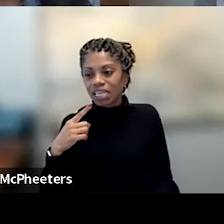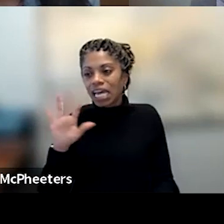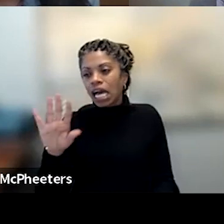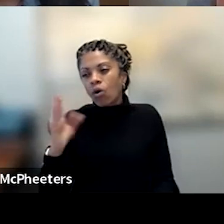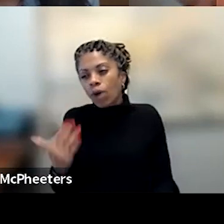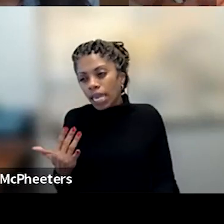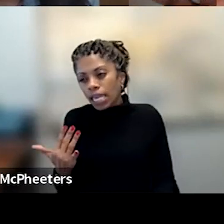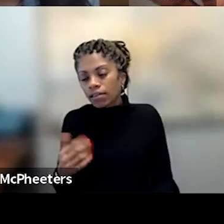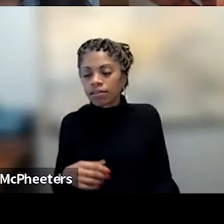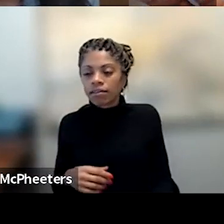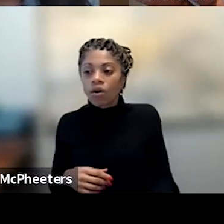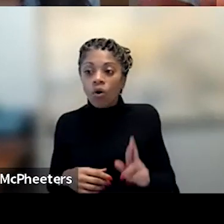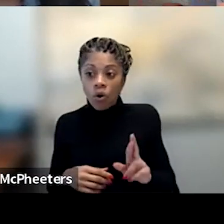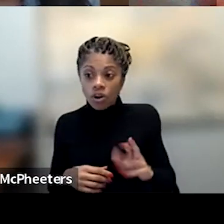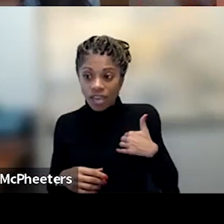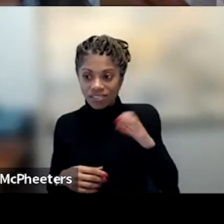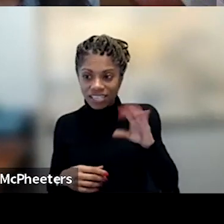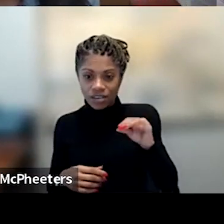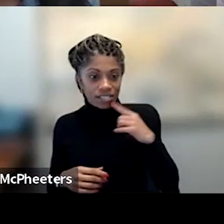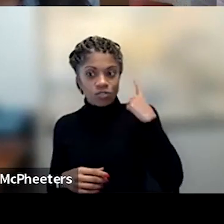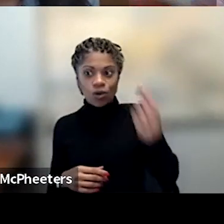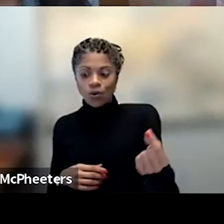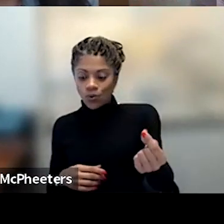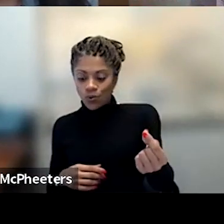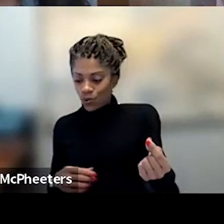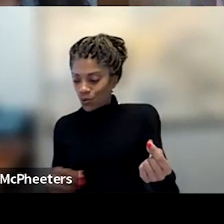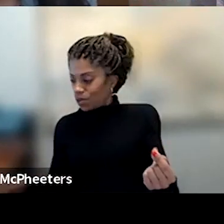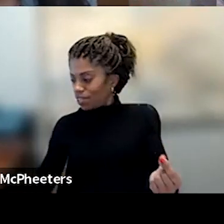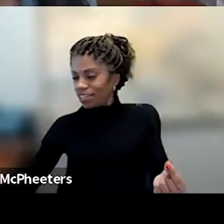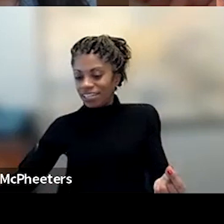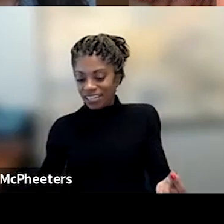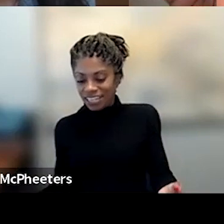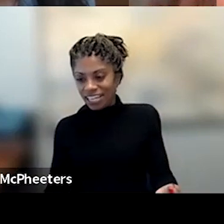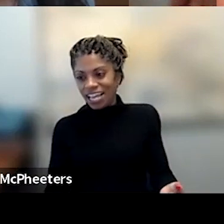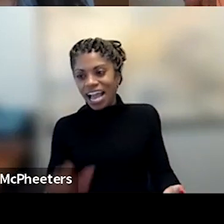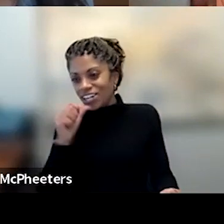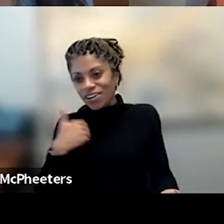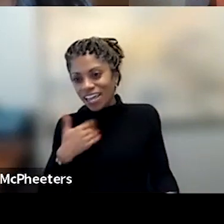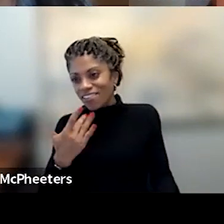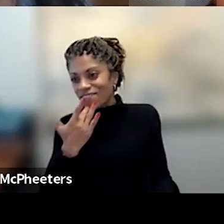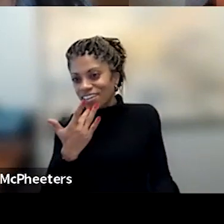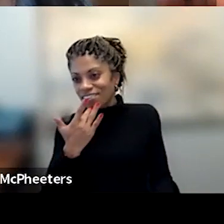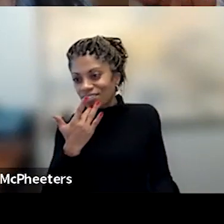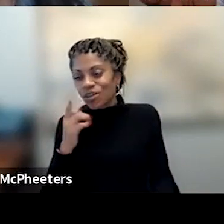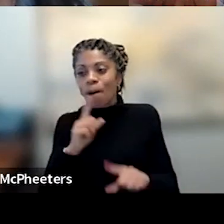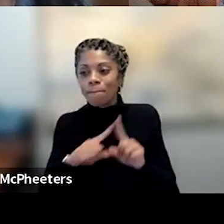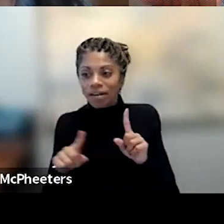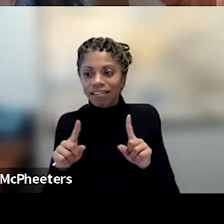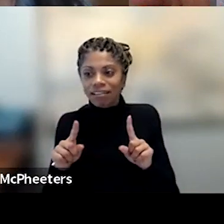mute, let me all tell you all something. And I don't have any favorites. I love everybody. But Kresge did,